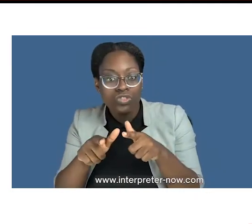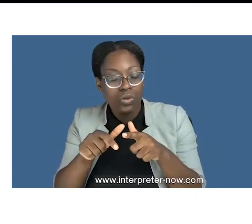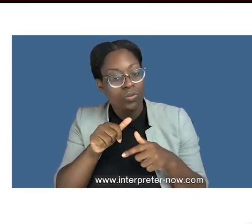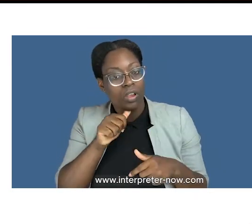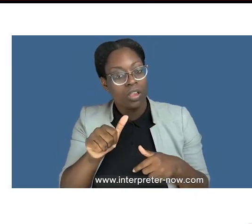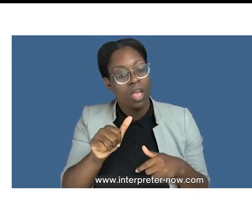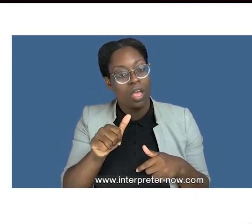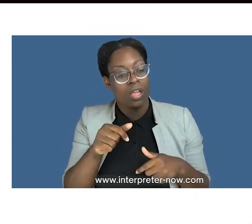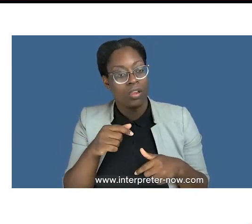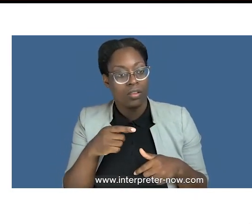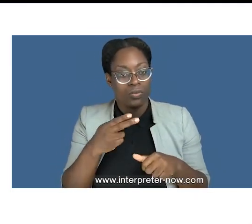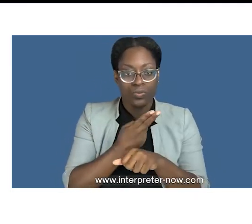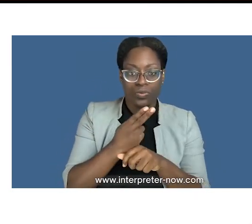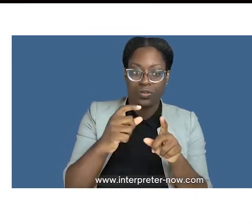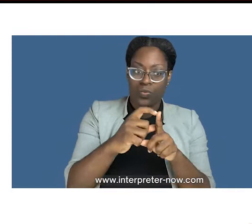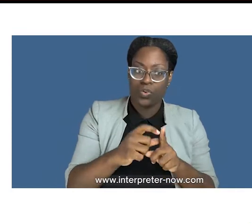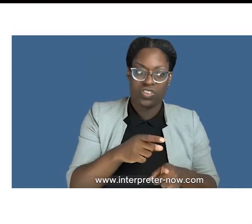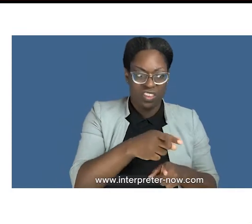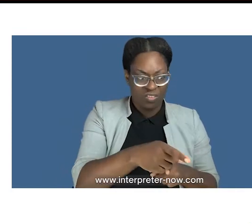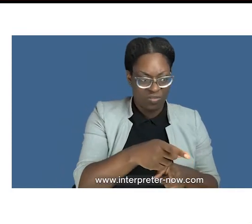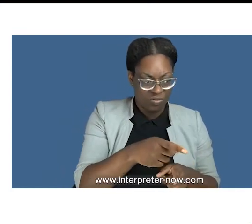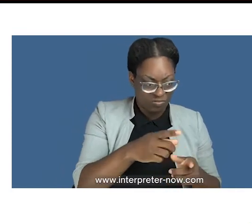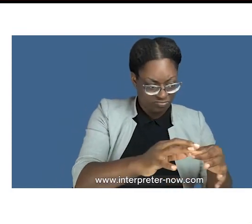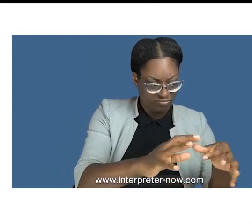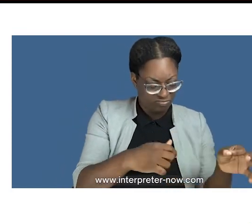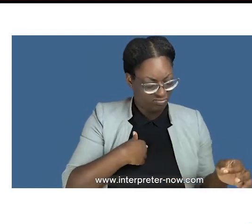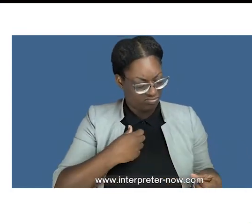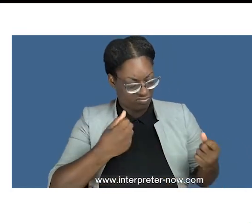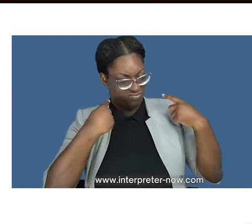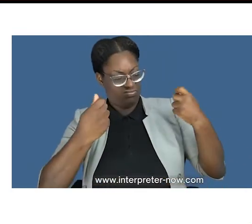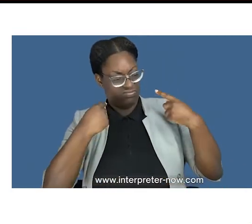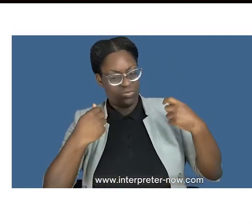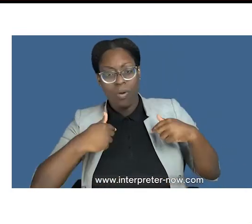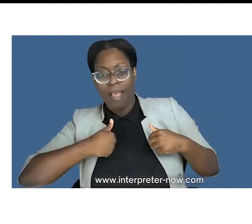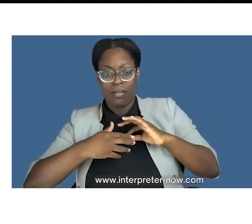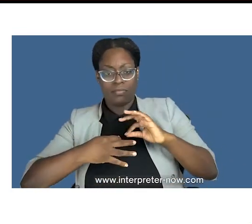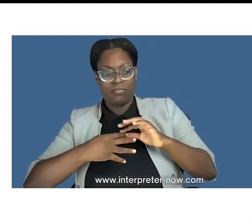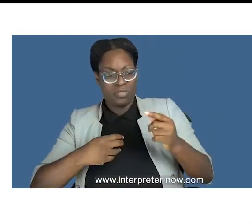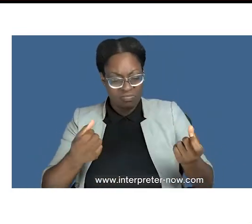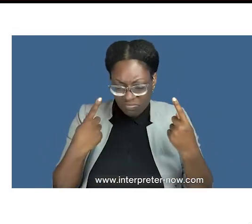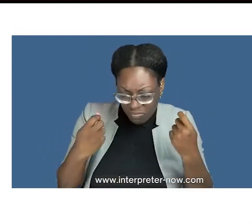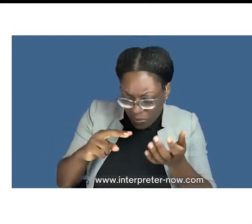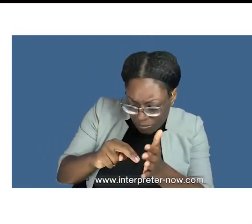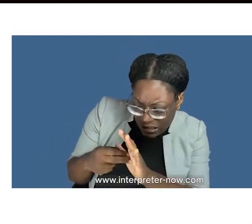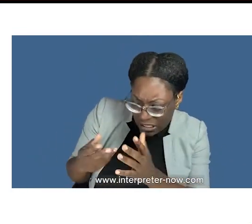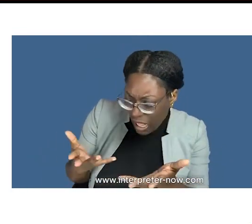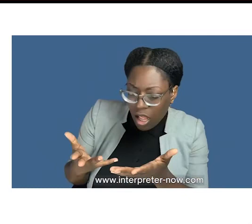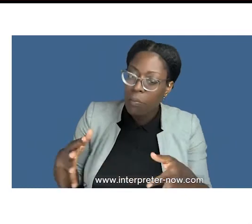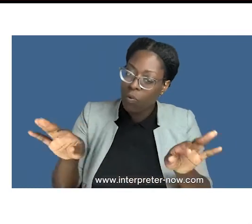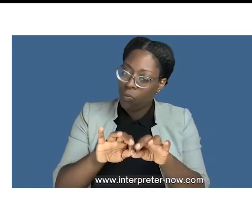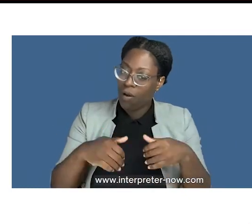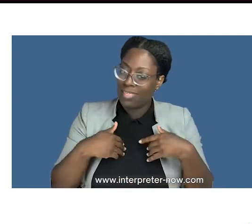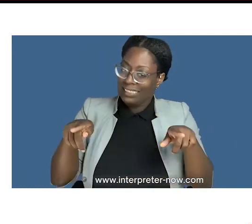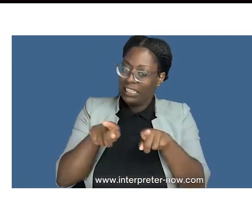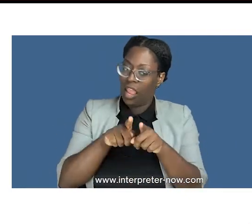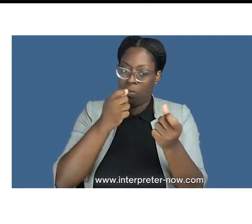highly recommend that if you can. Sometimes startups will, if you're early stage startup and you just have a few